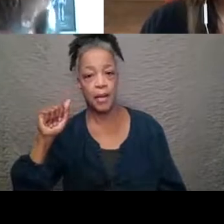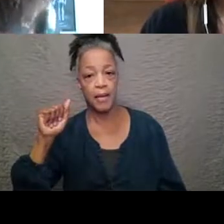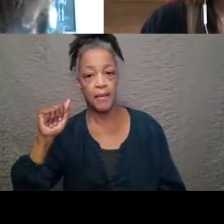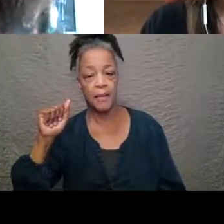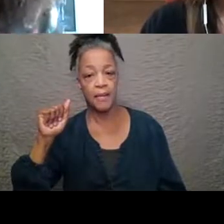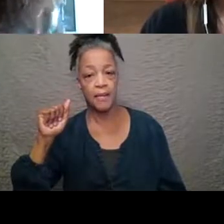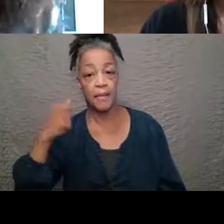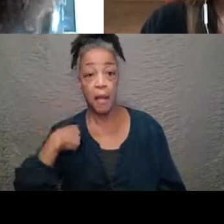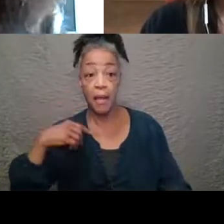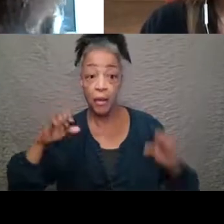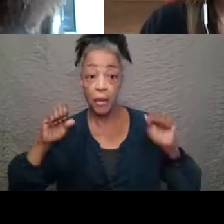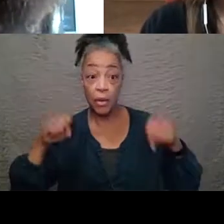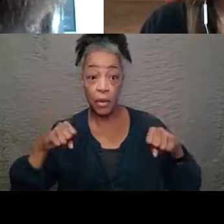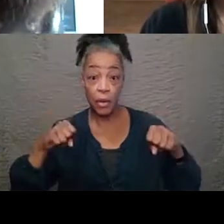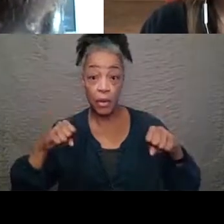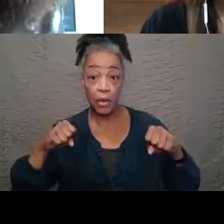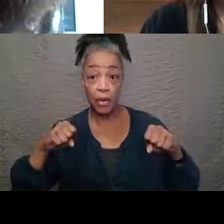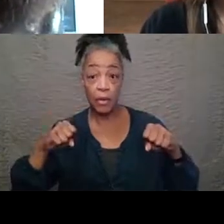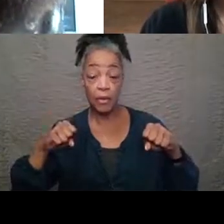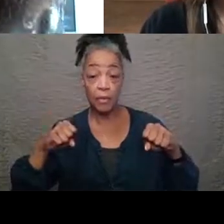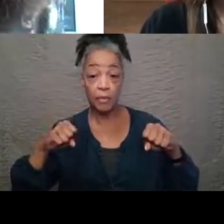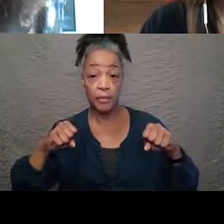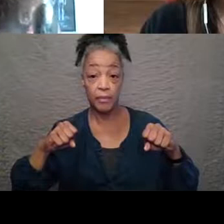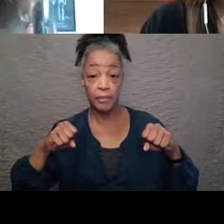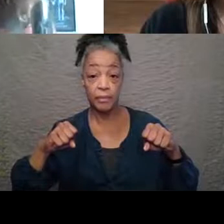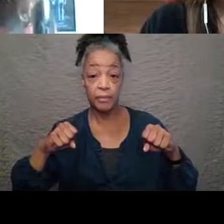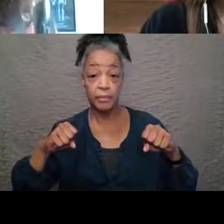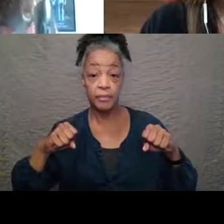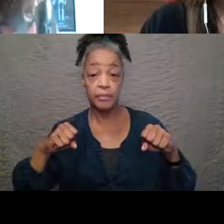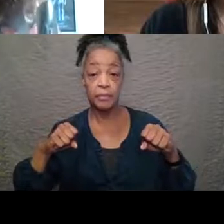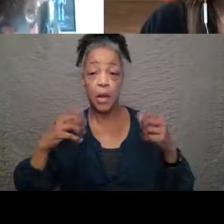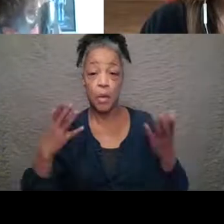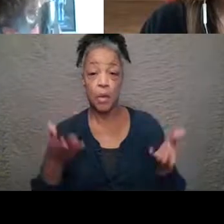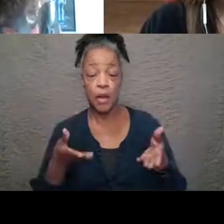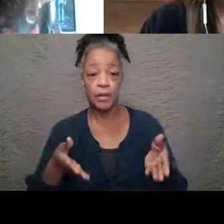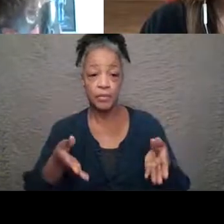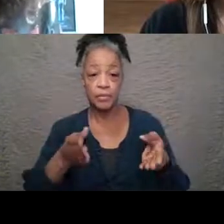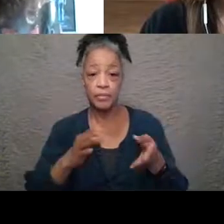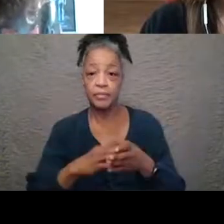I could, but I want to bring attention to